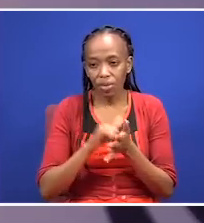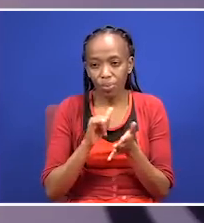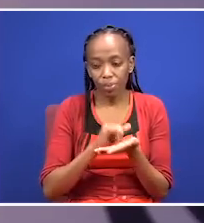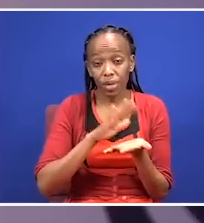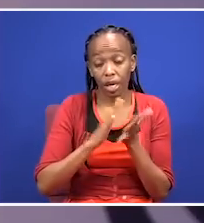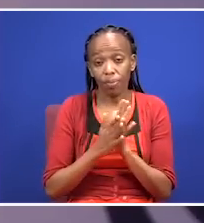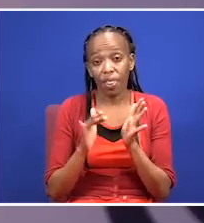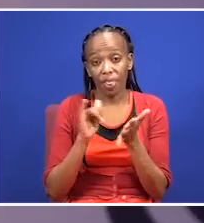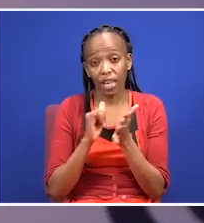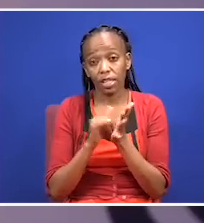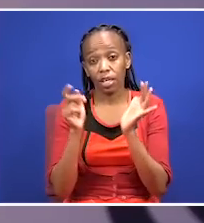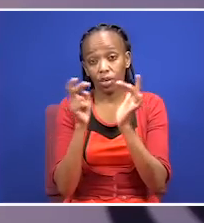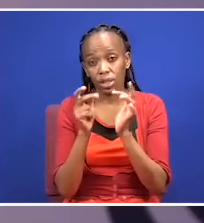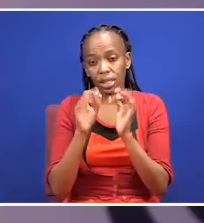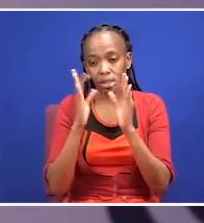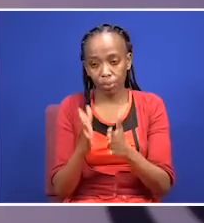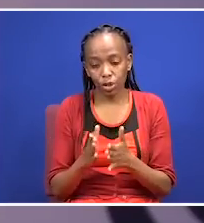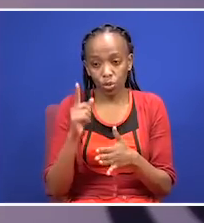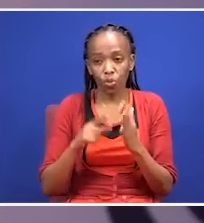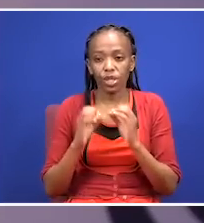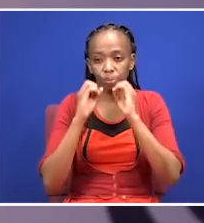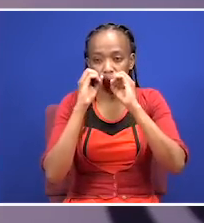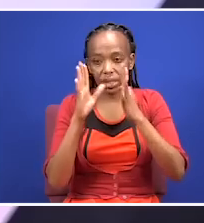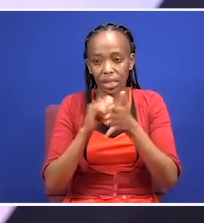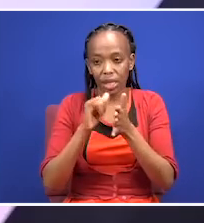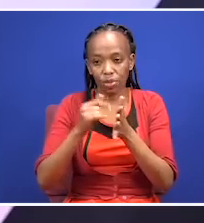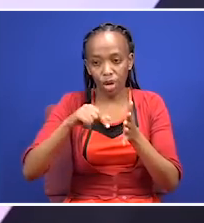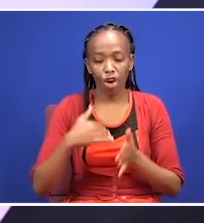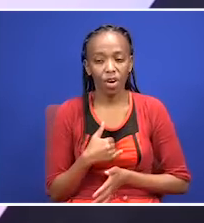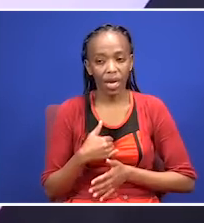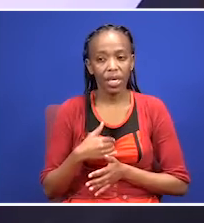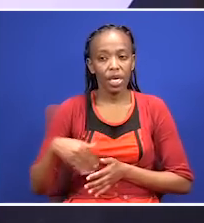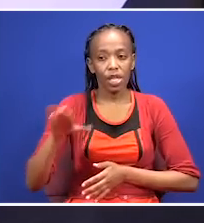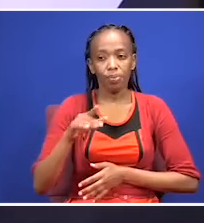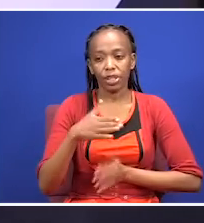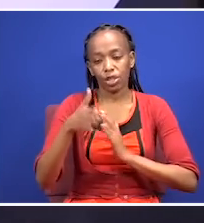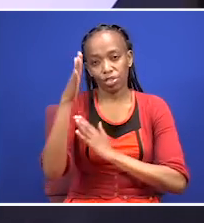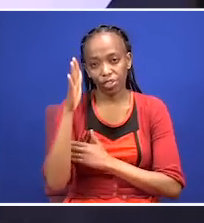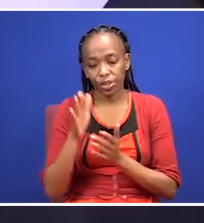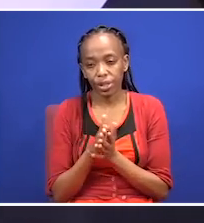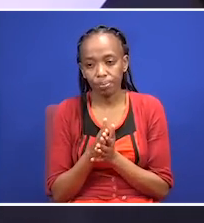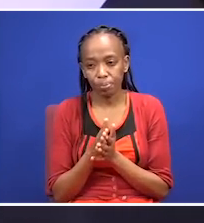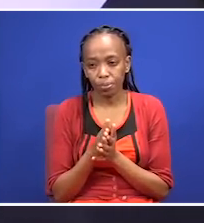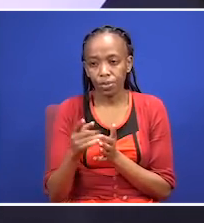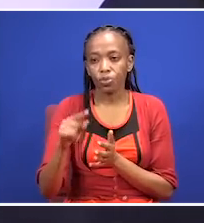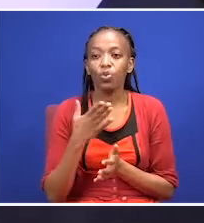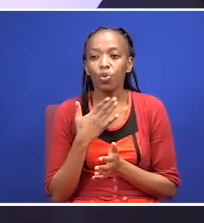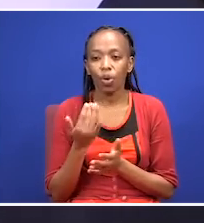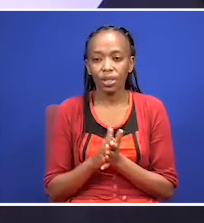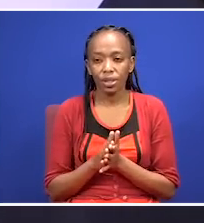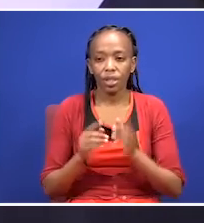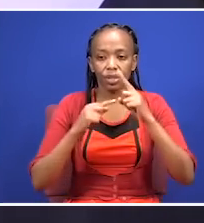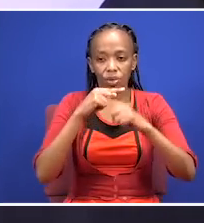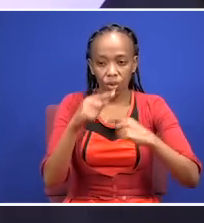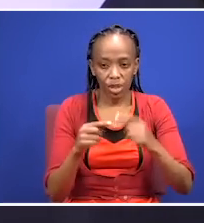contact person what a blessing that we have had in the presence of god we want to